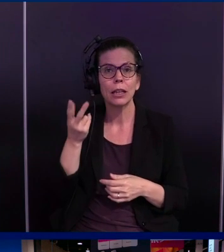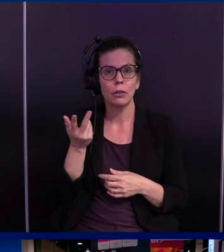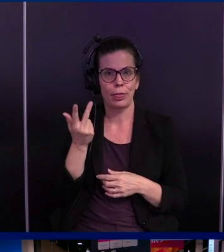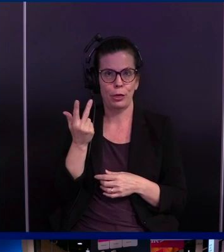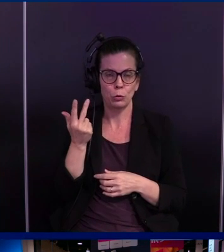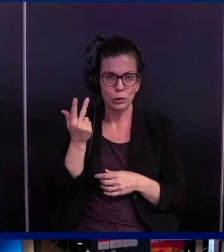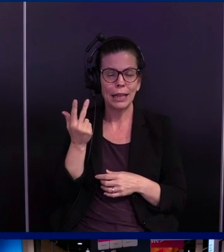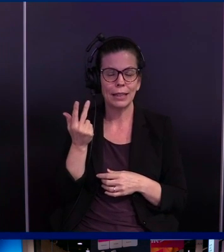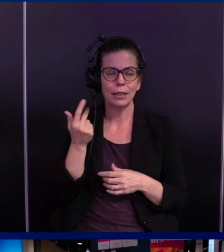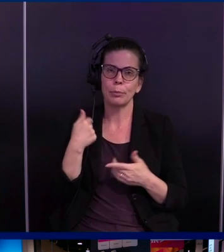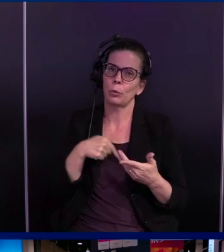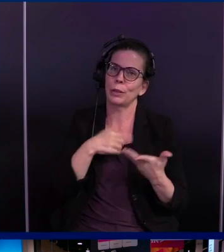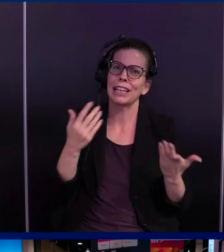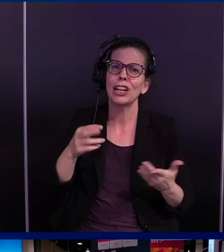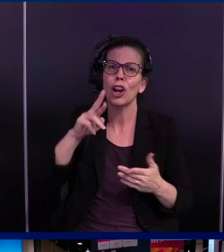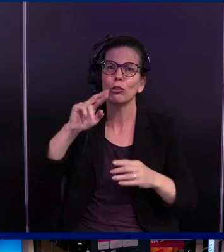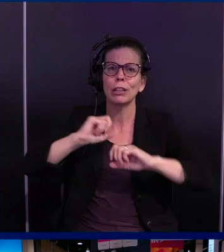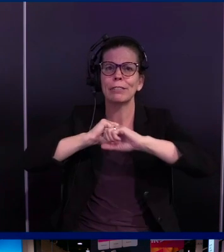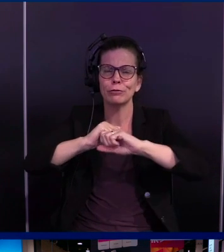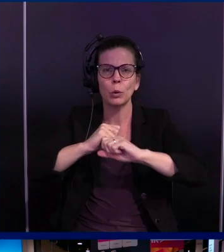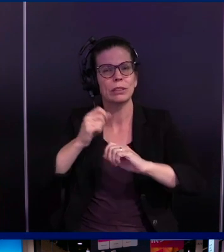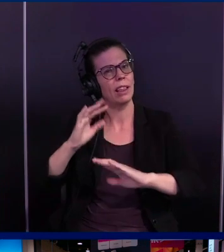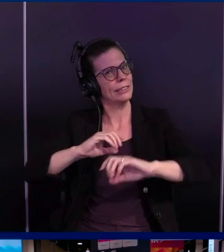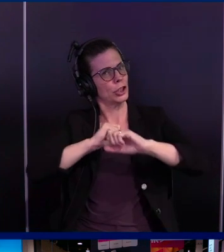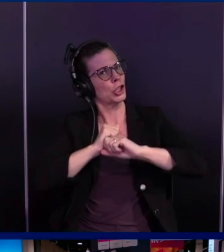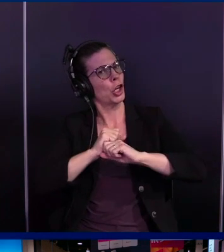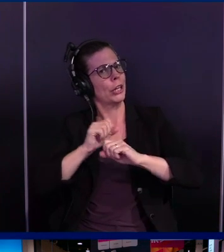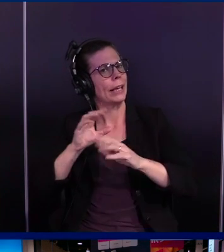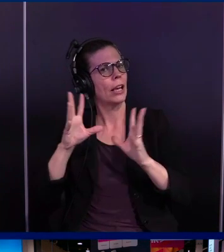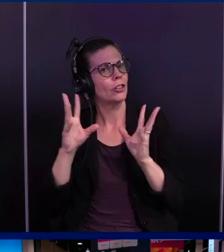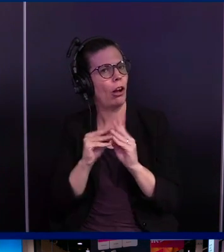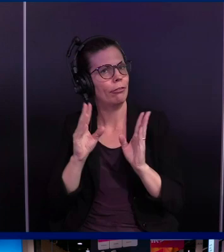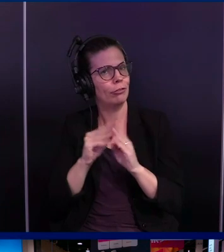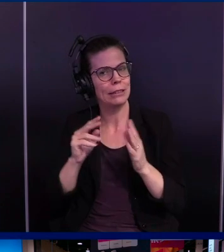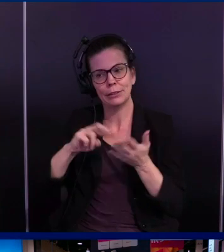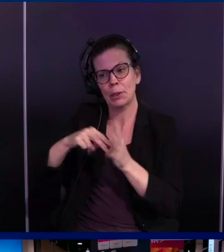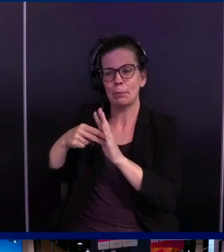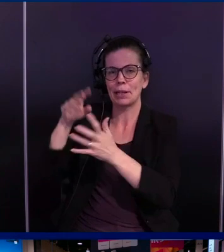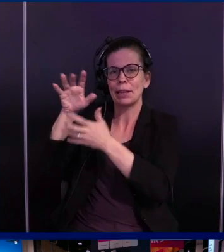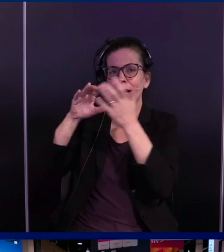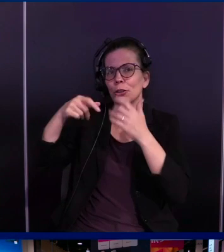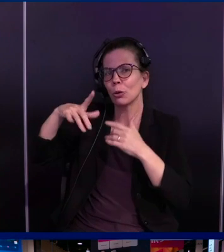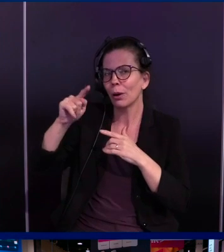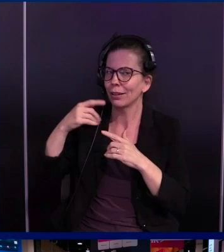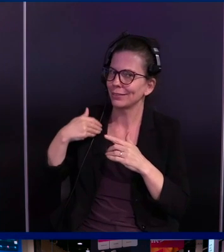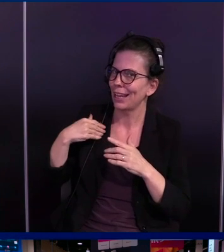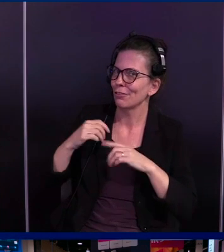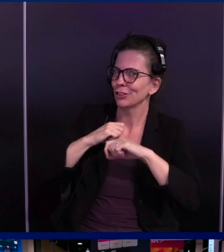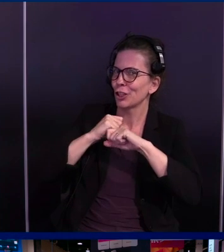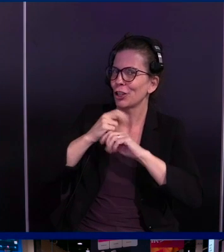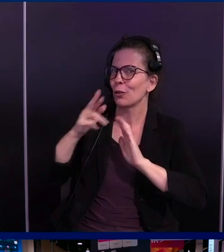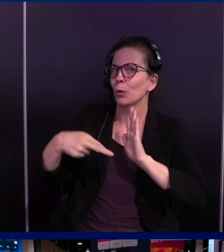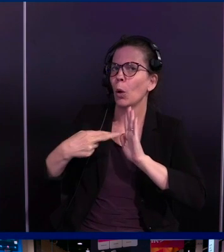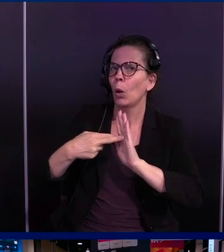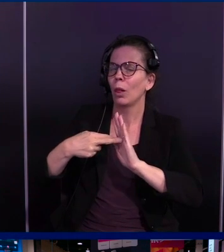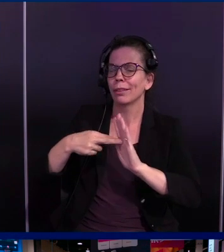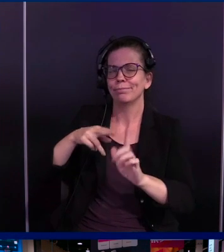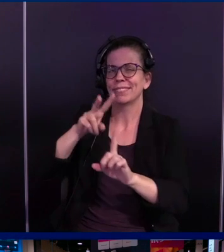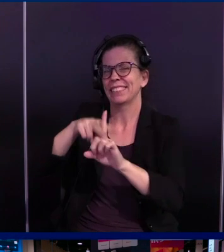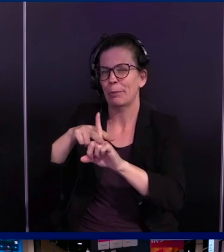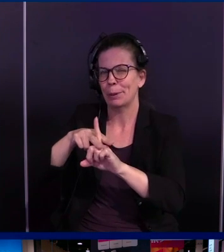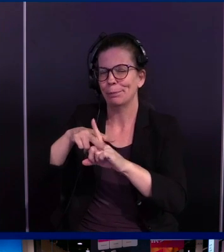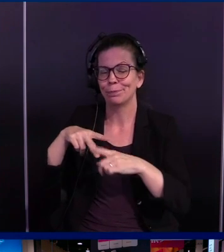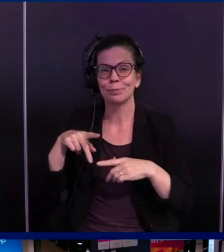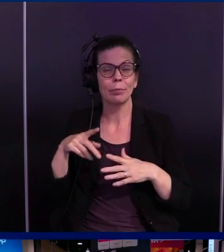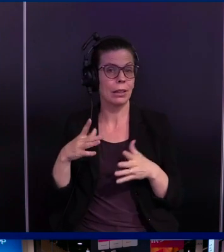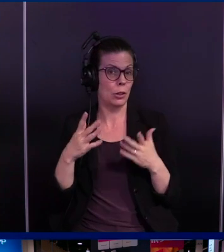But we're at Reinforce, and Reinforce is a security conference. So Cloud Quest has a security role or a security assignment.